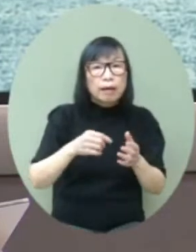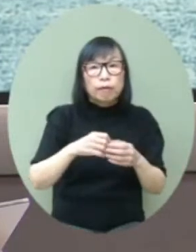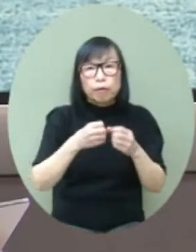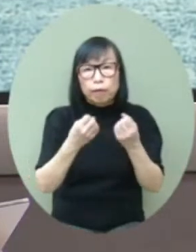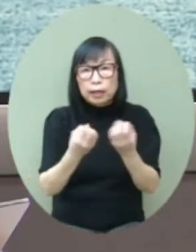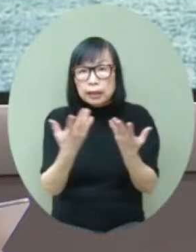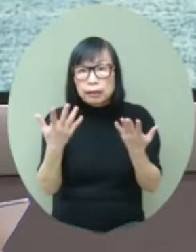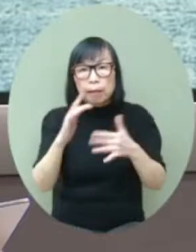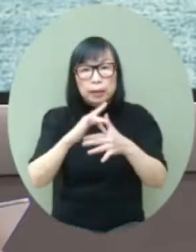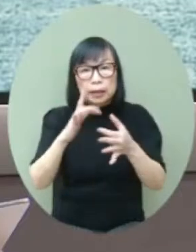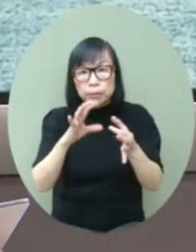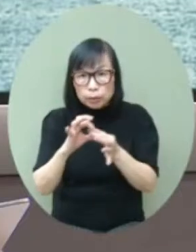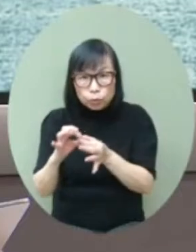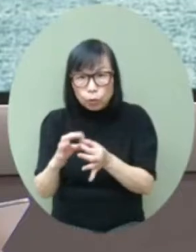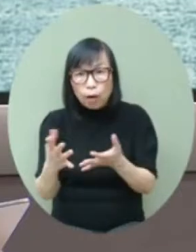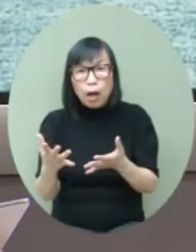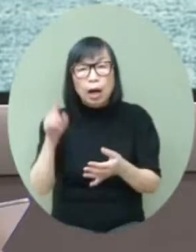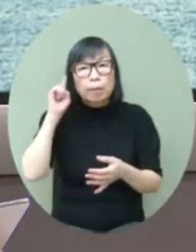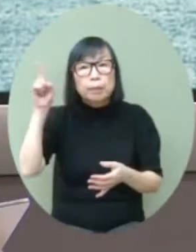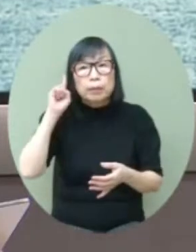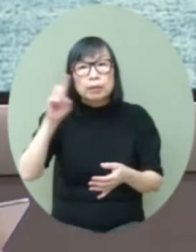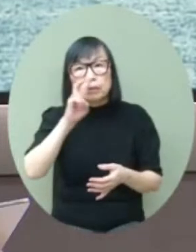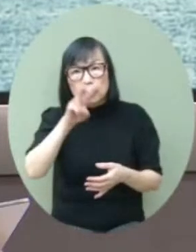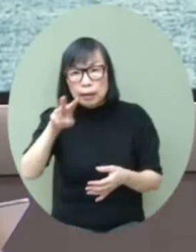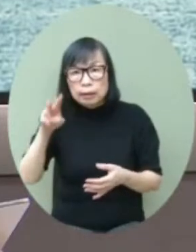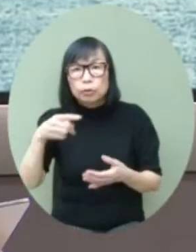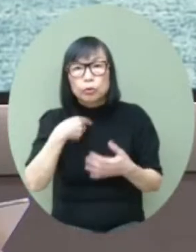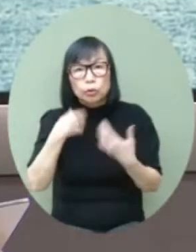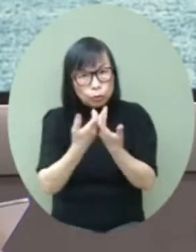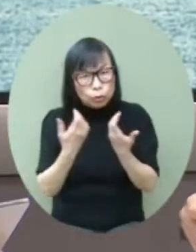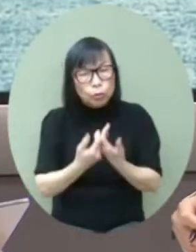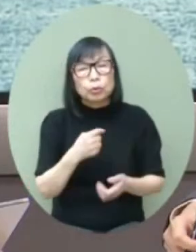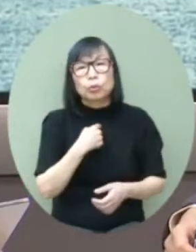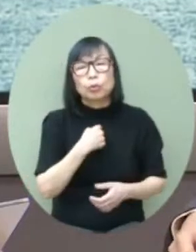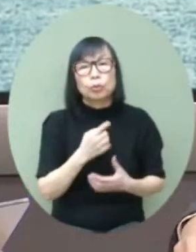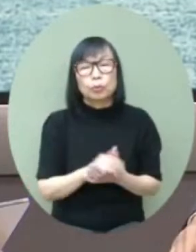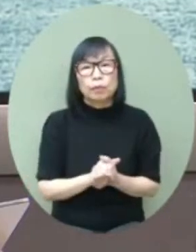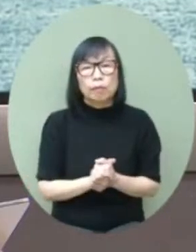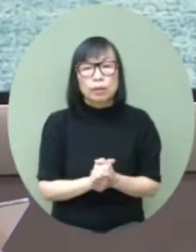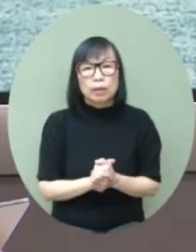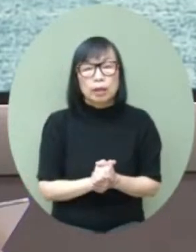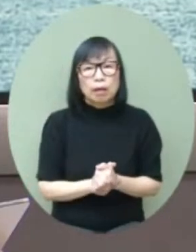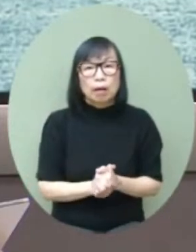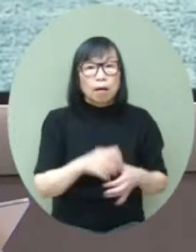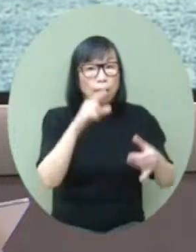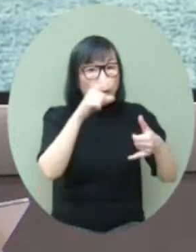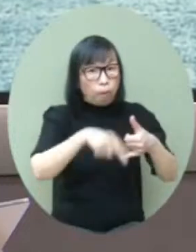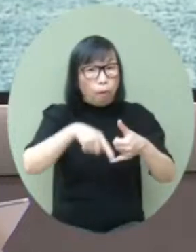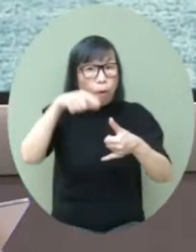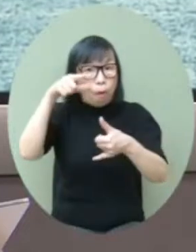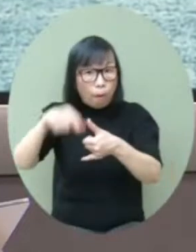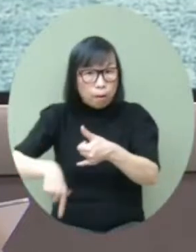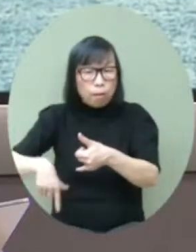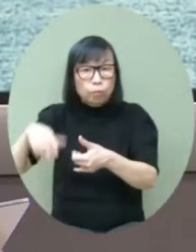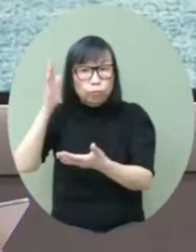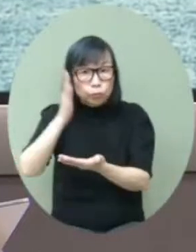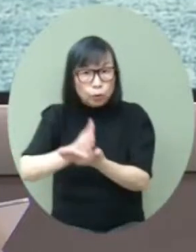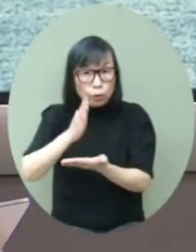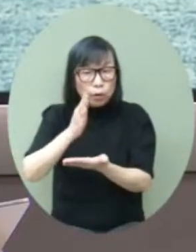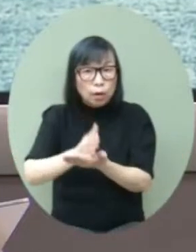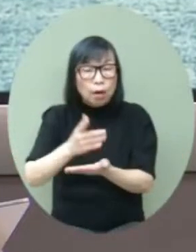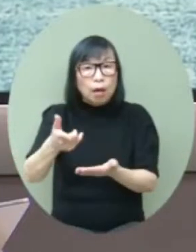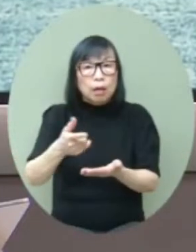the number of cases and the close contacts. So we need to monitor the number on a daily